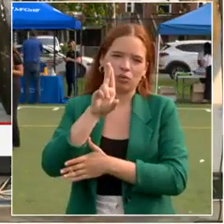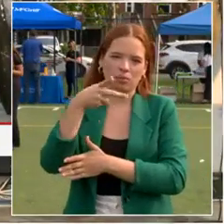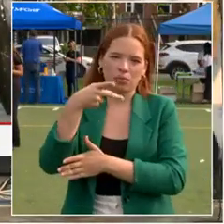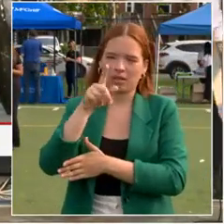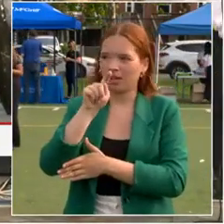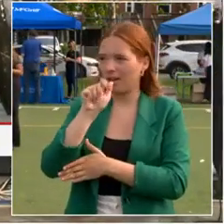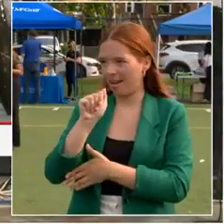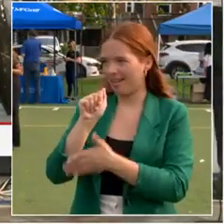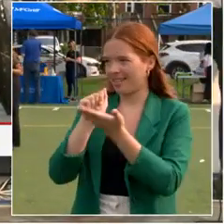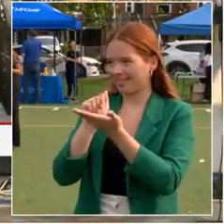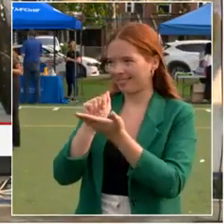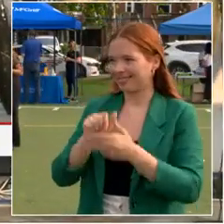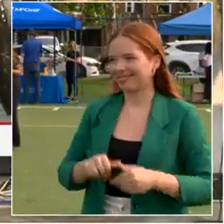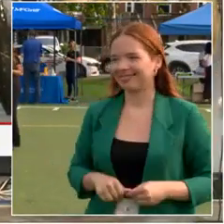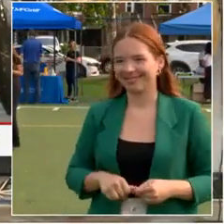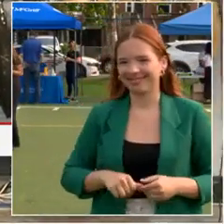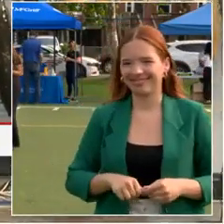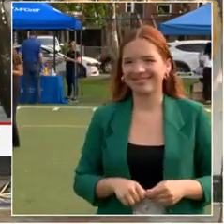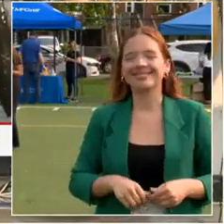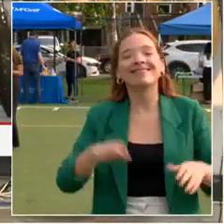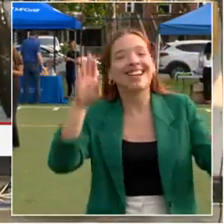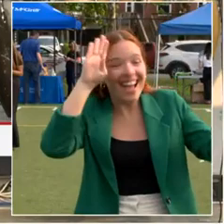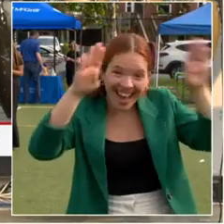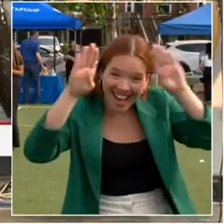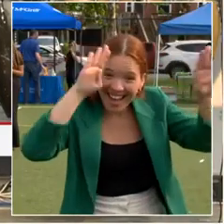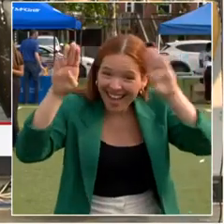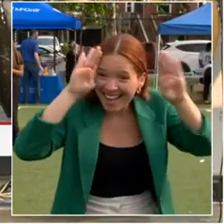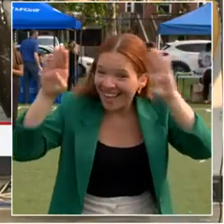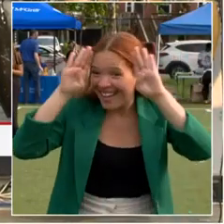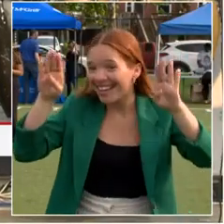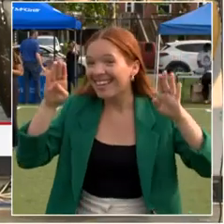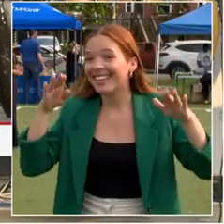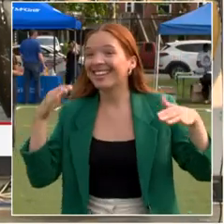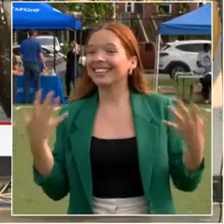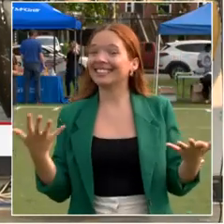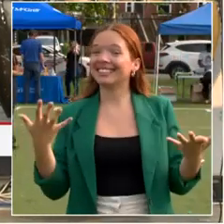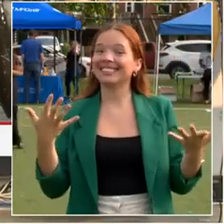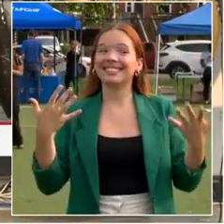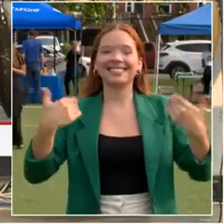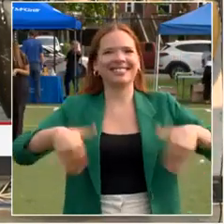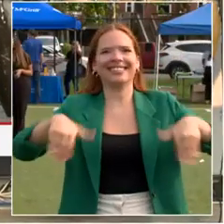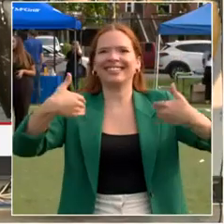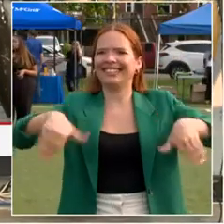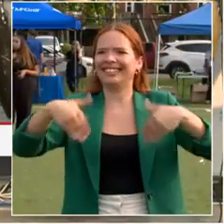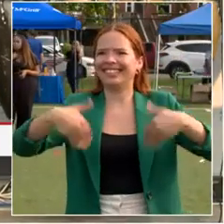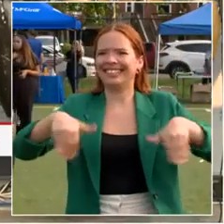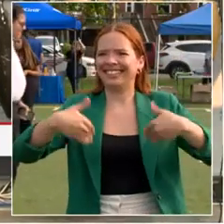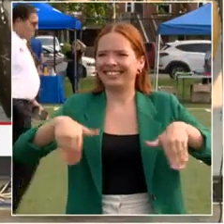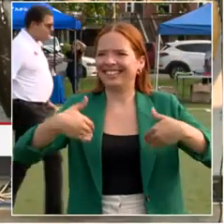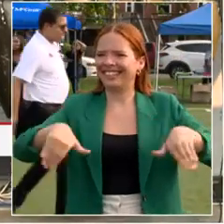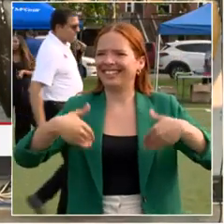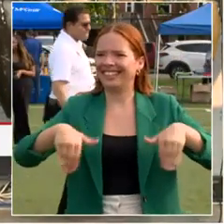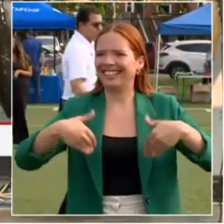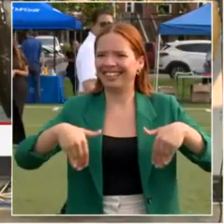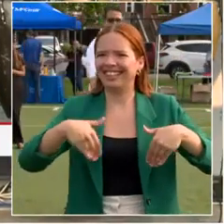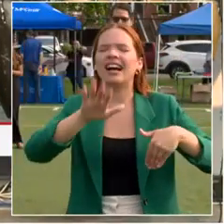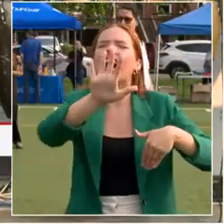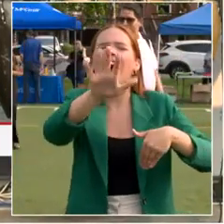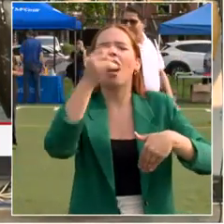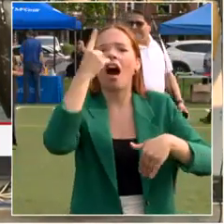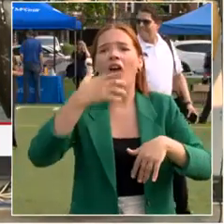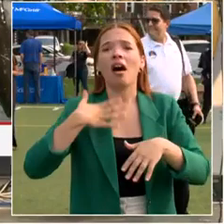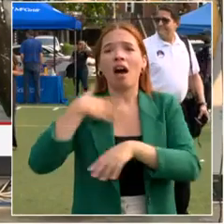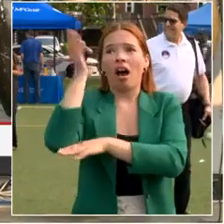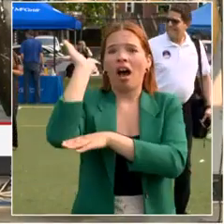Hi, everyone. Good evening. I know it's hard to hear out here, so I'm going to be really brief. I just want to say, put